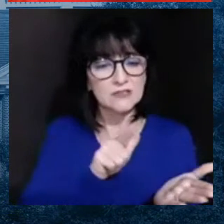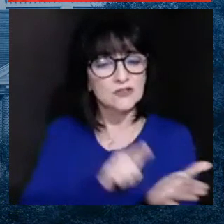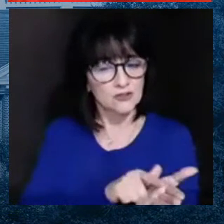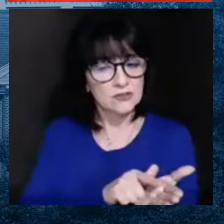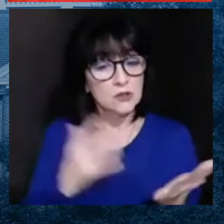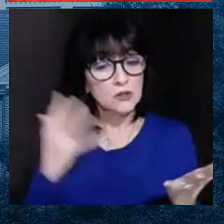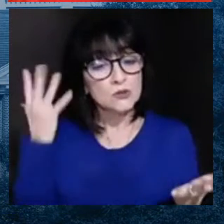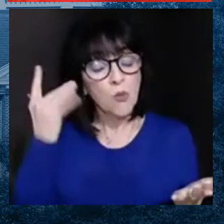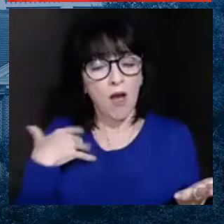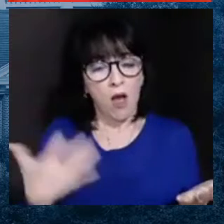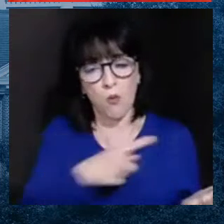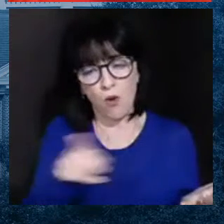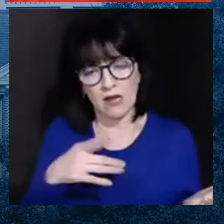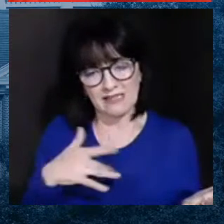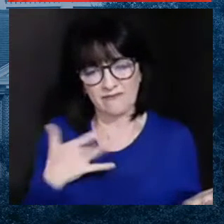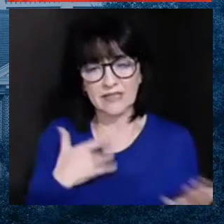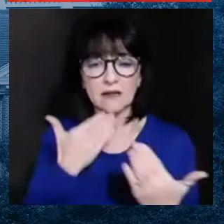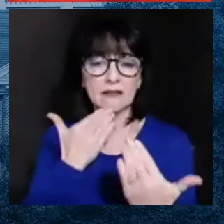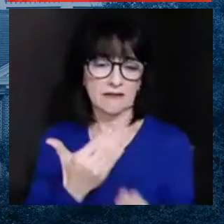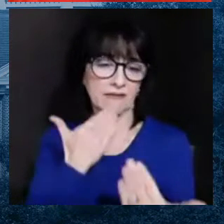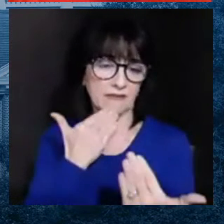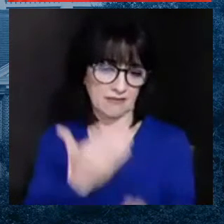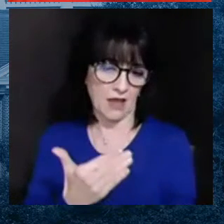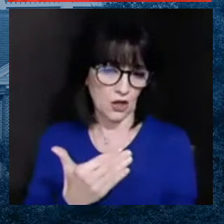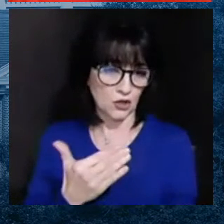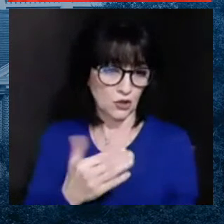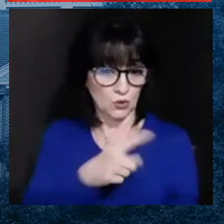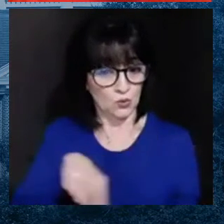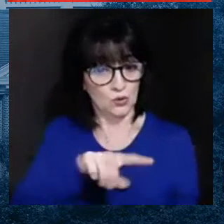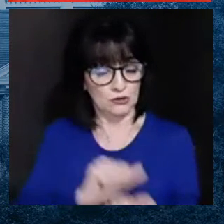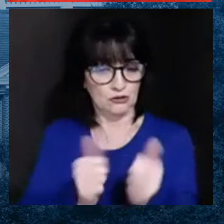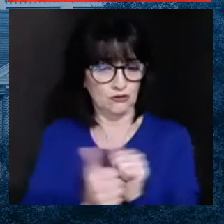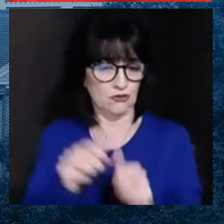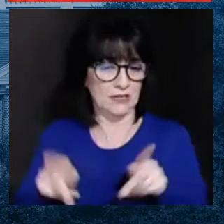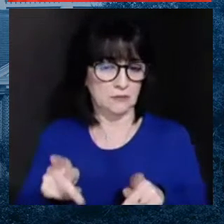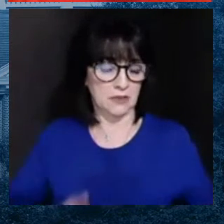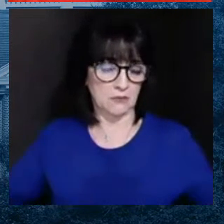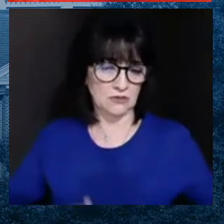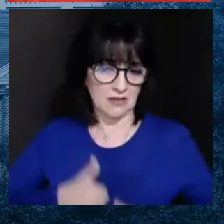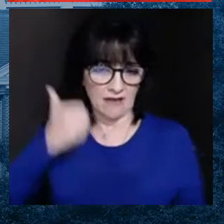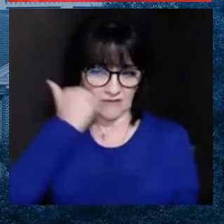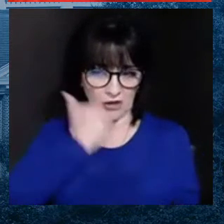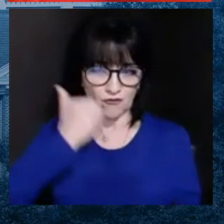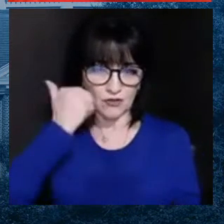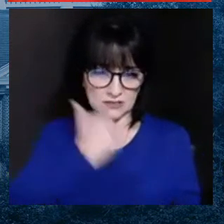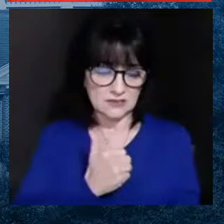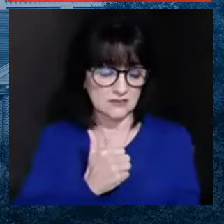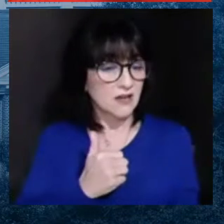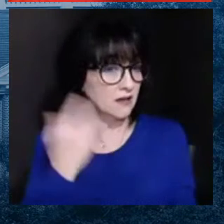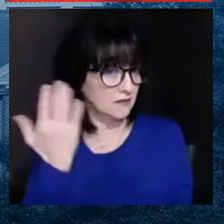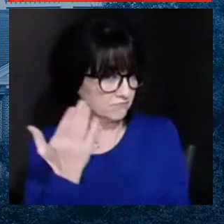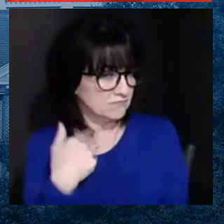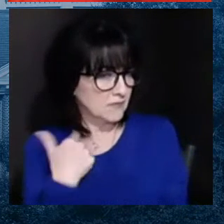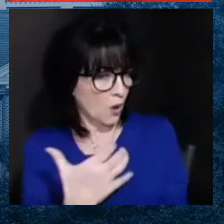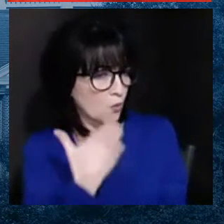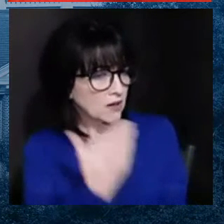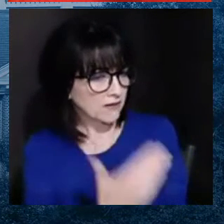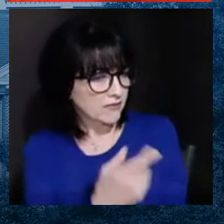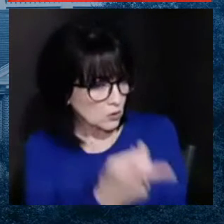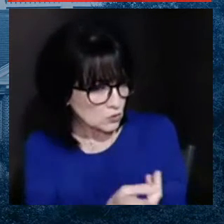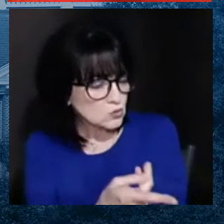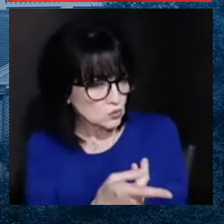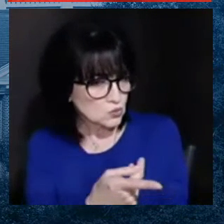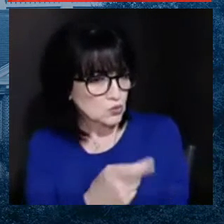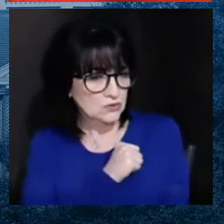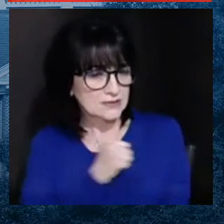day. Thank you. Yeah, thank you, Senator Pinckney. Thank you for the great work that you do as a social worker in the